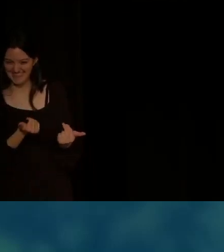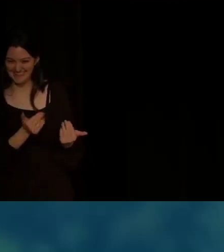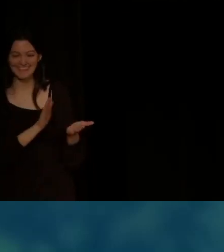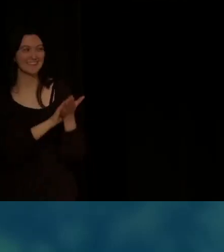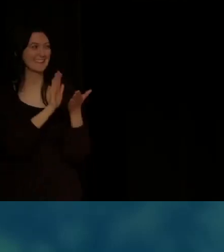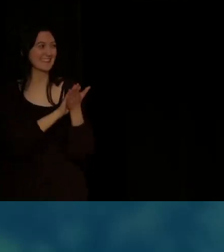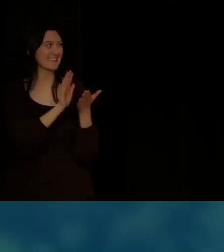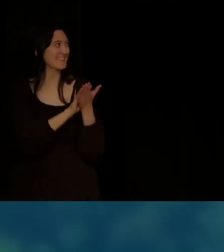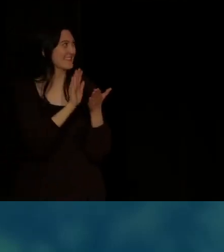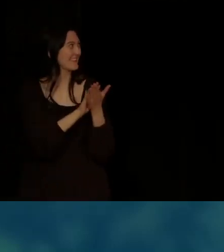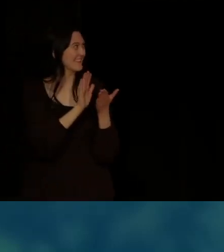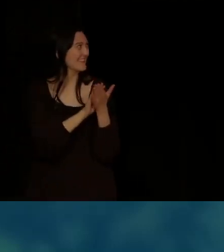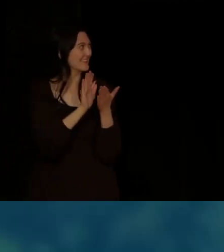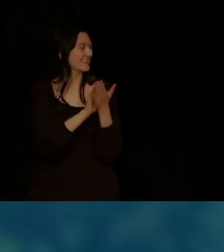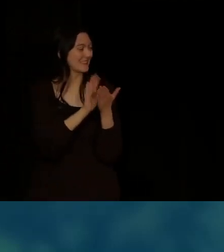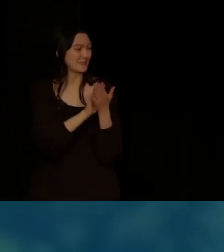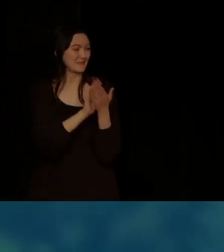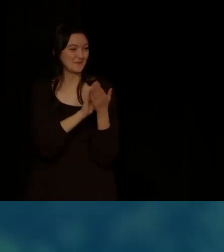So,